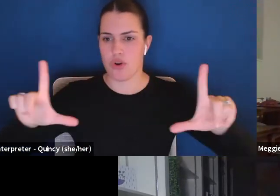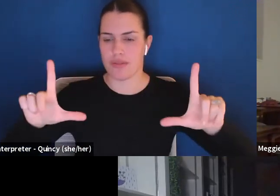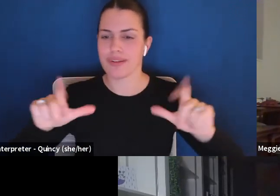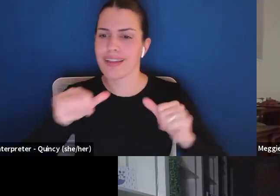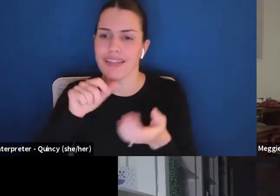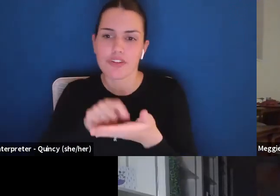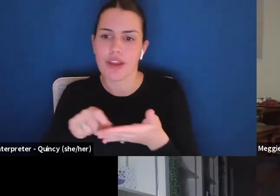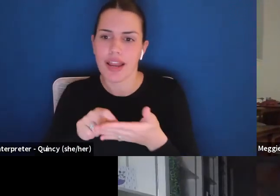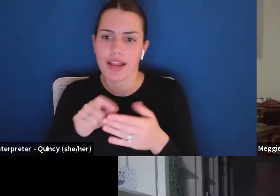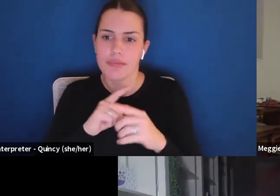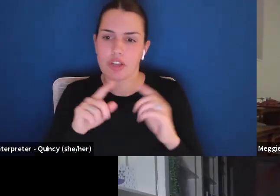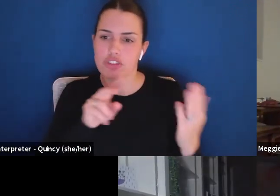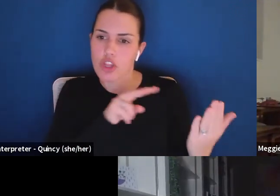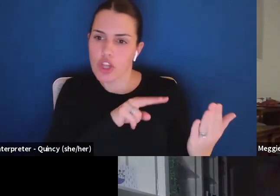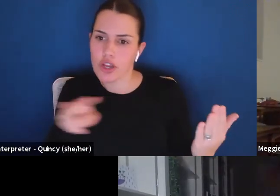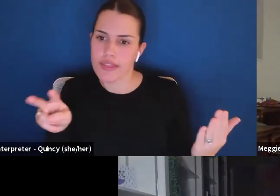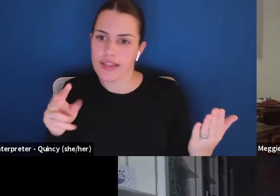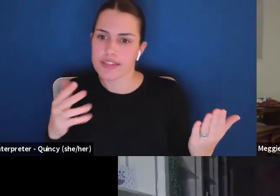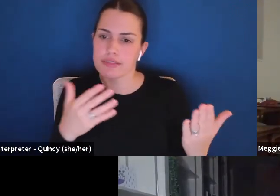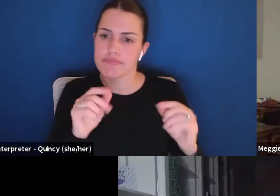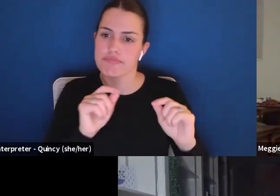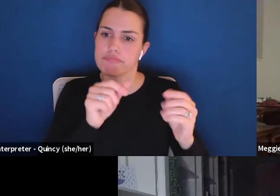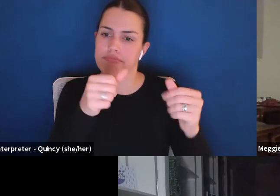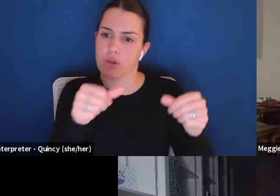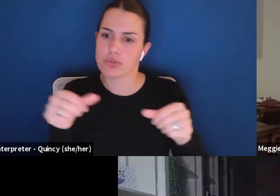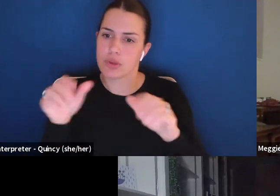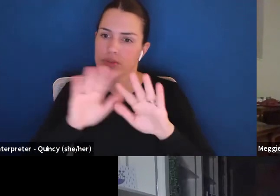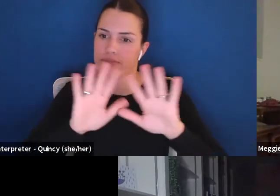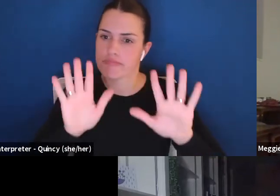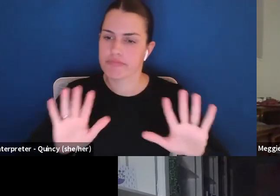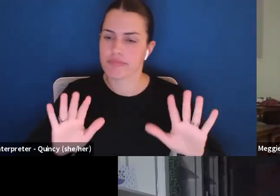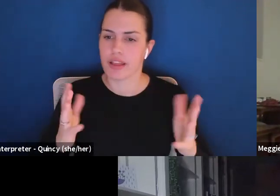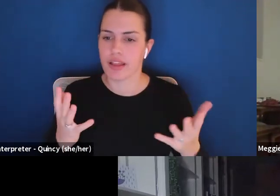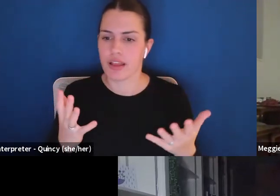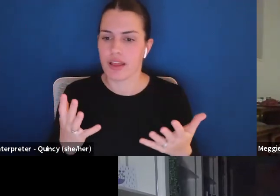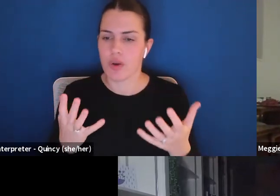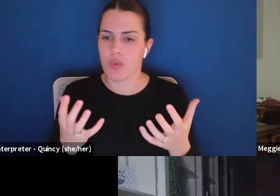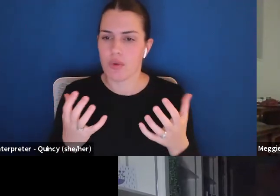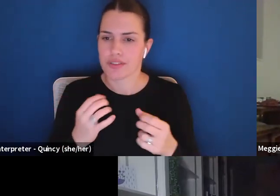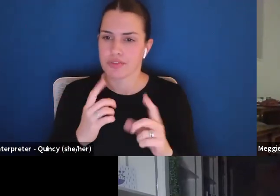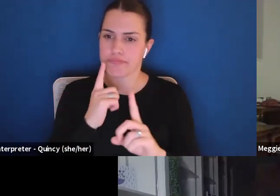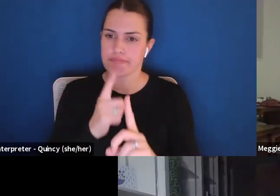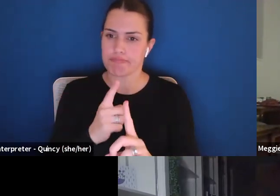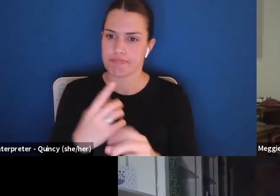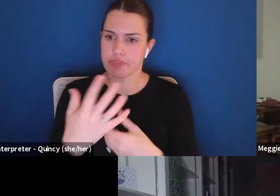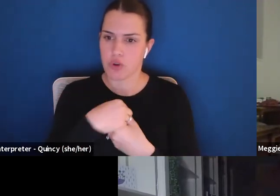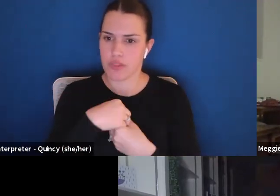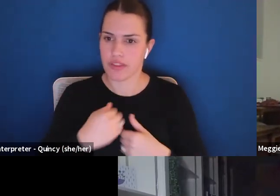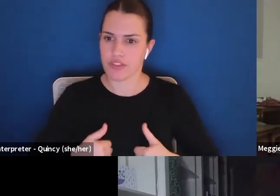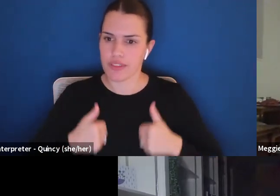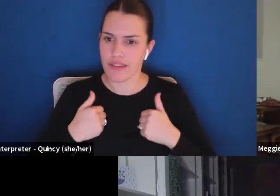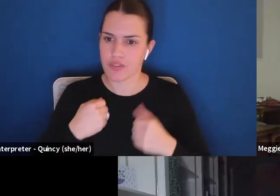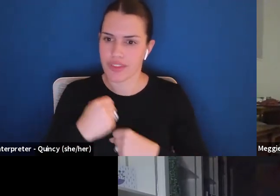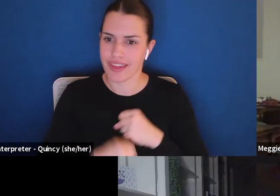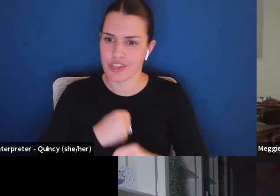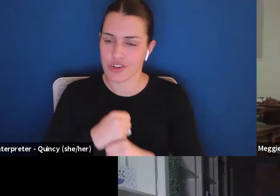just look at things that they feel drawn to and want to somehow have in their life for that year or